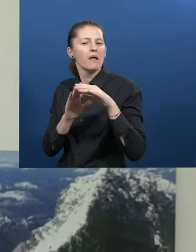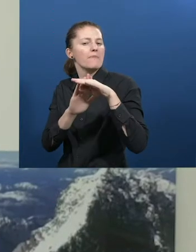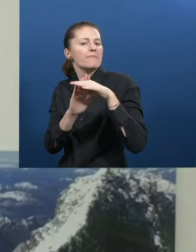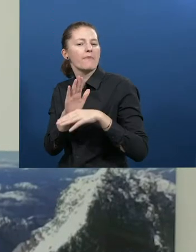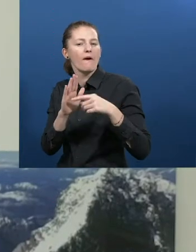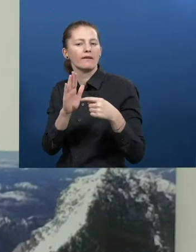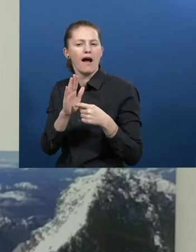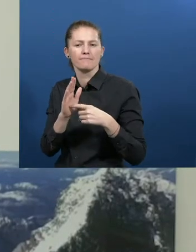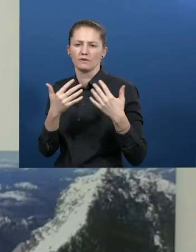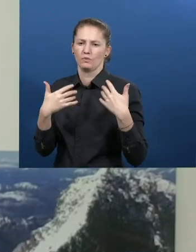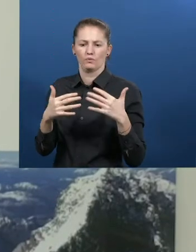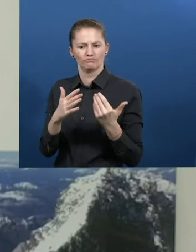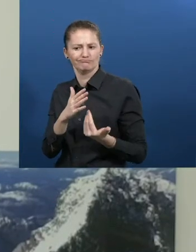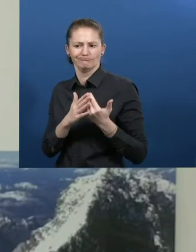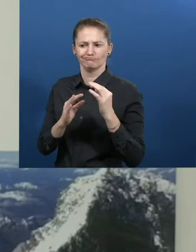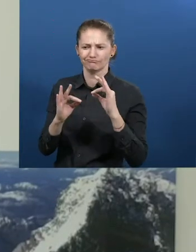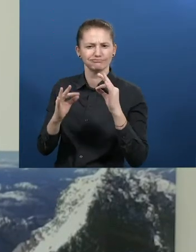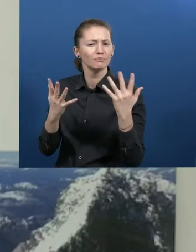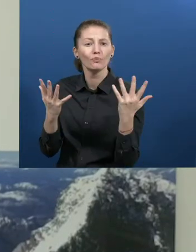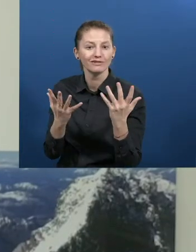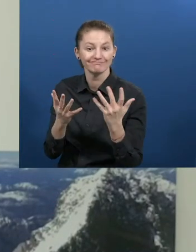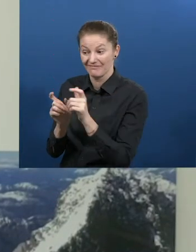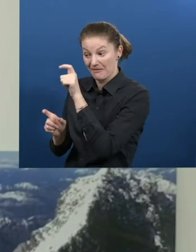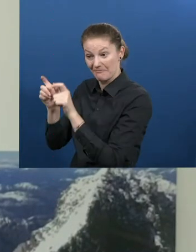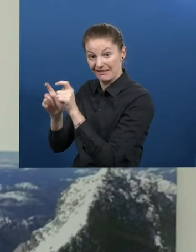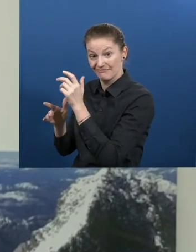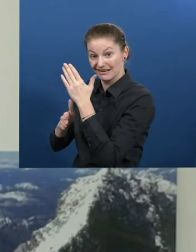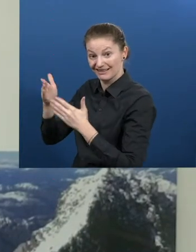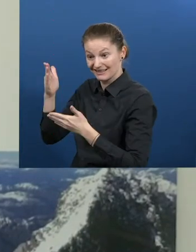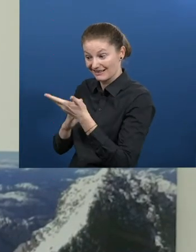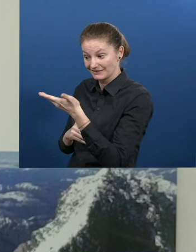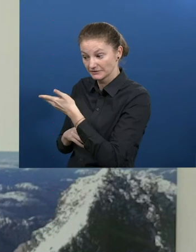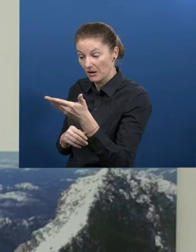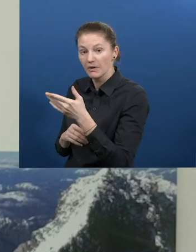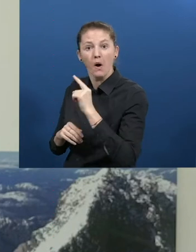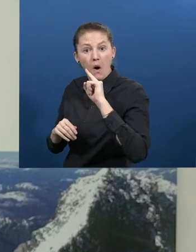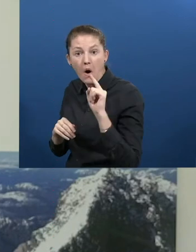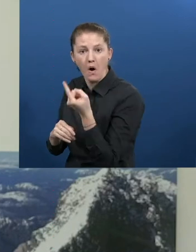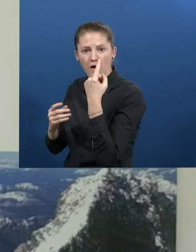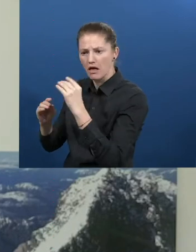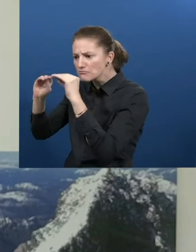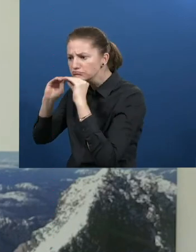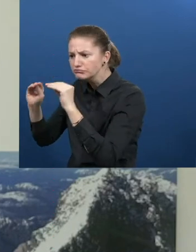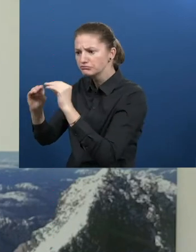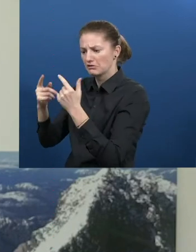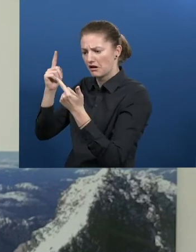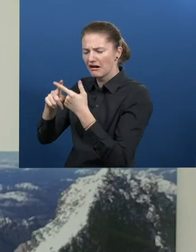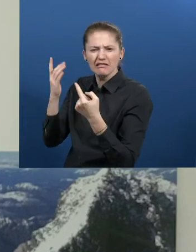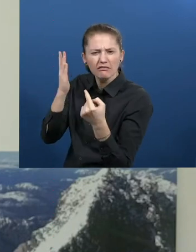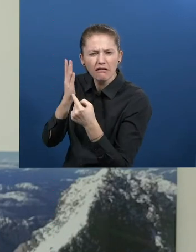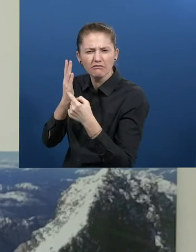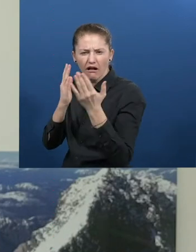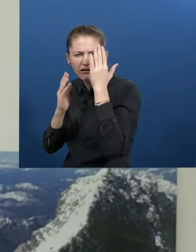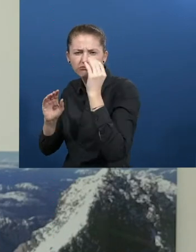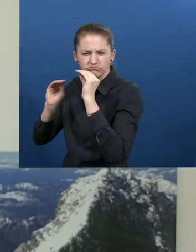La innovación central del programa Fórmate para el Trabajo en su línea de discapacidad no es solo la formación o la capacitación